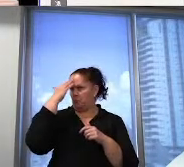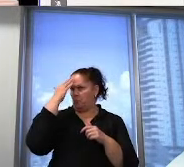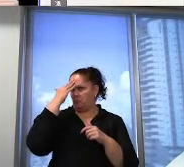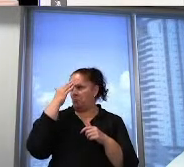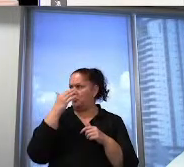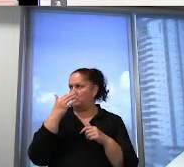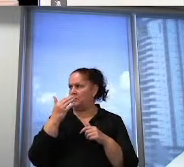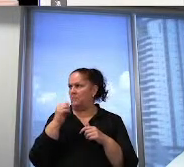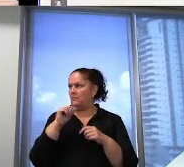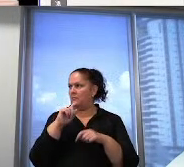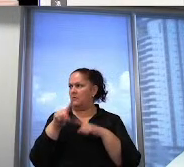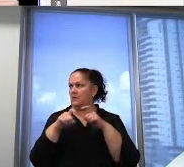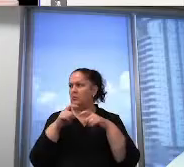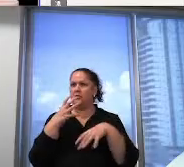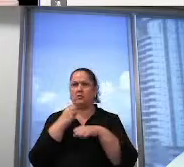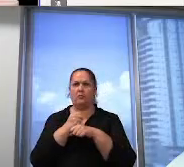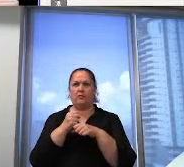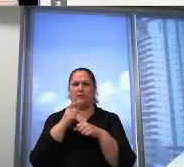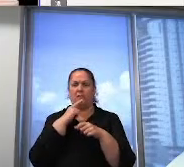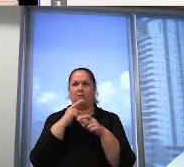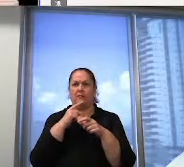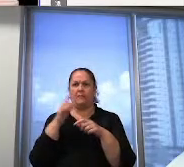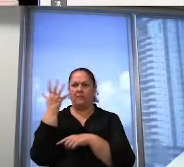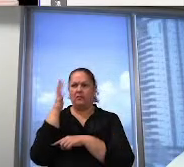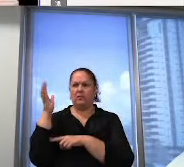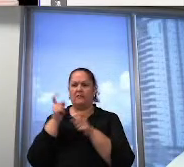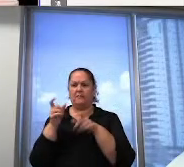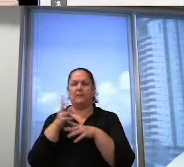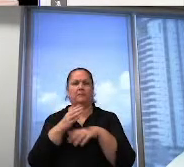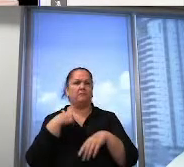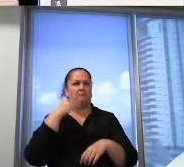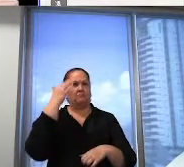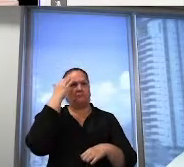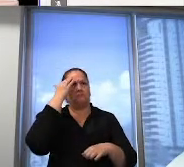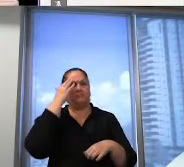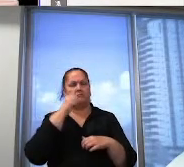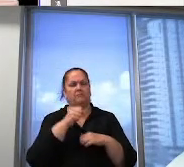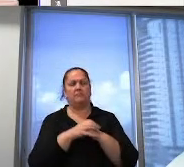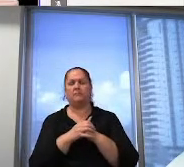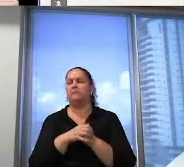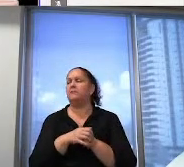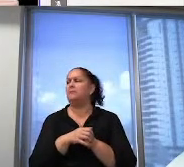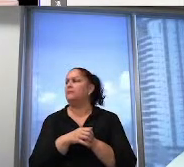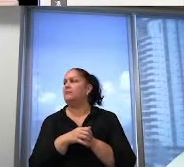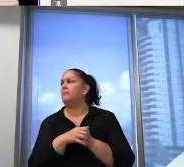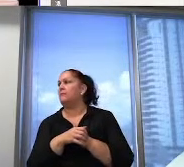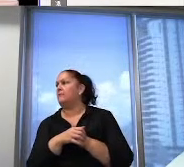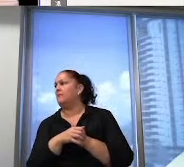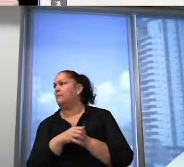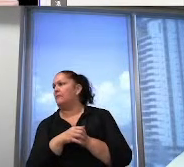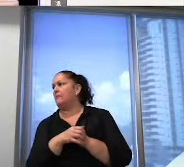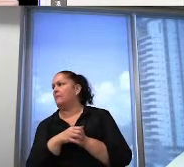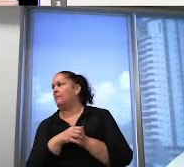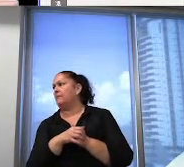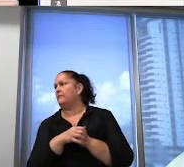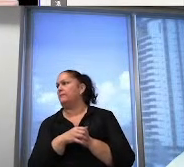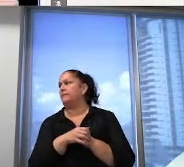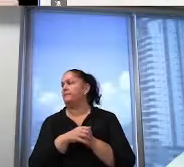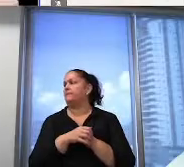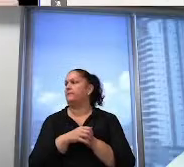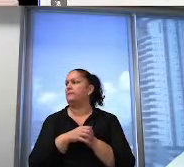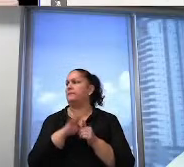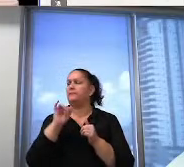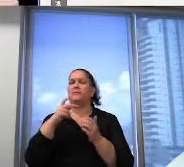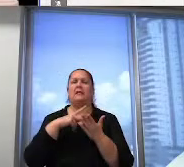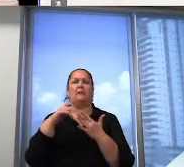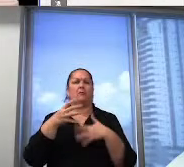you have familiarity with what's in the program brief for vegetation management? I am familiar with it, yes. And in